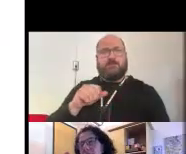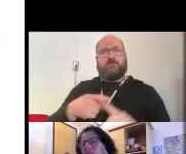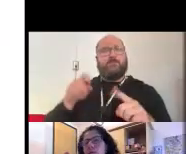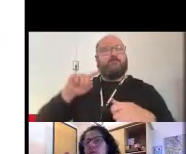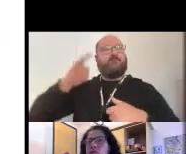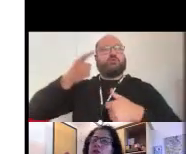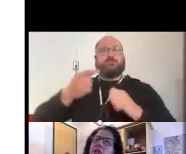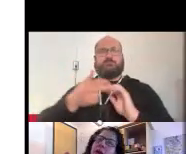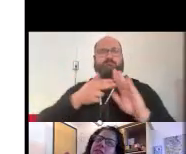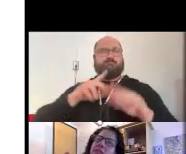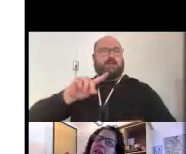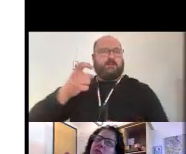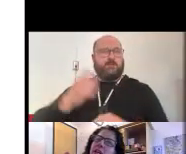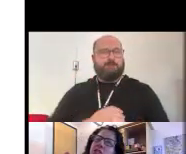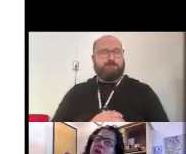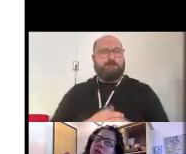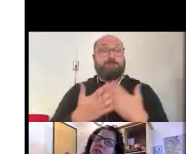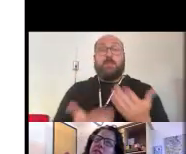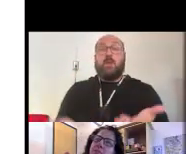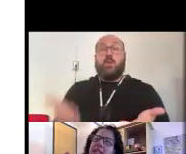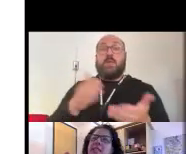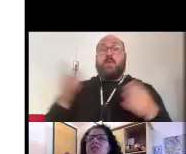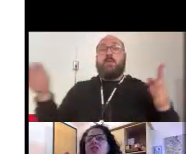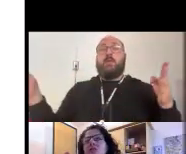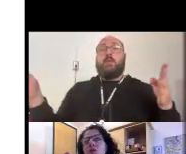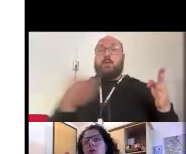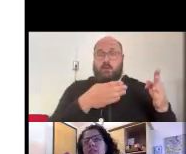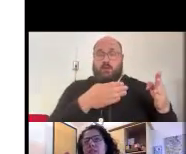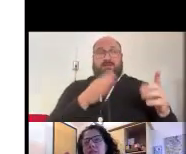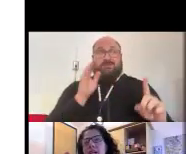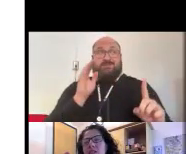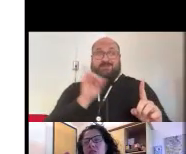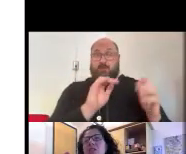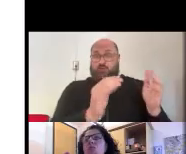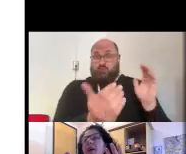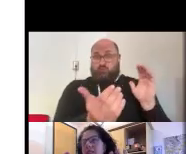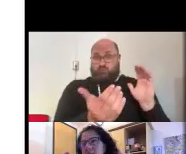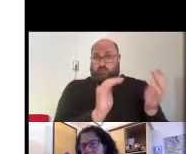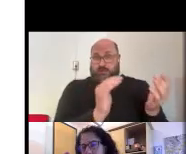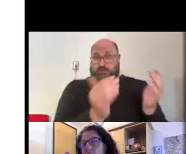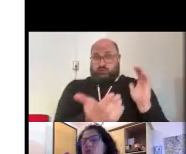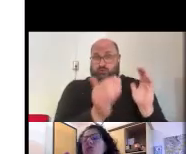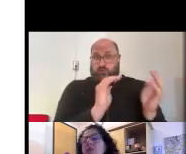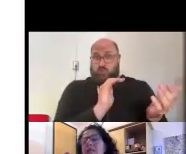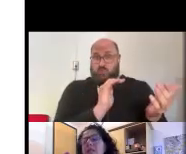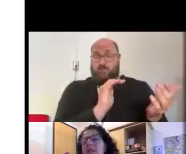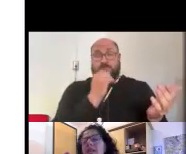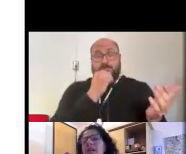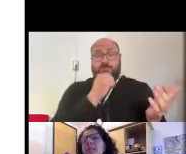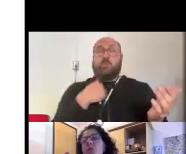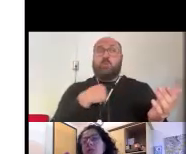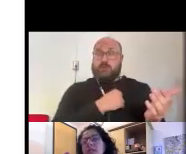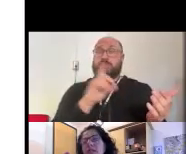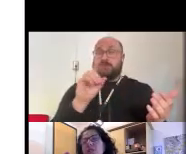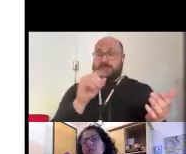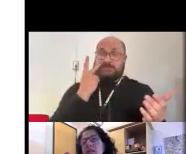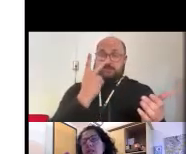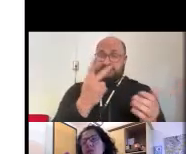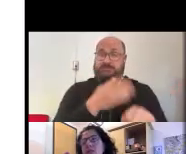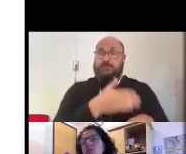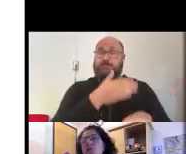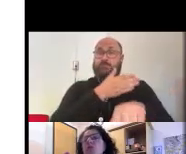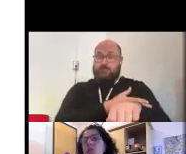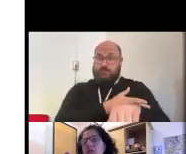And so again, returning back to that ratio of suspected to formal autism diagnosis, we have seen improvements between study